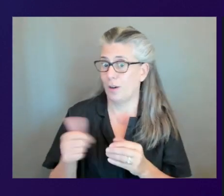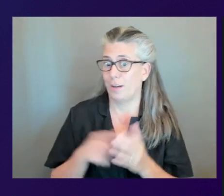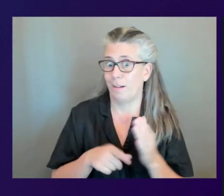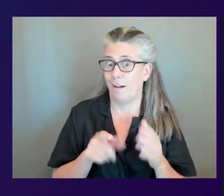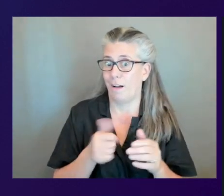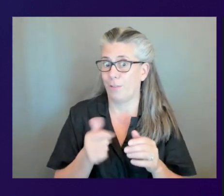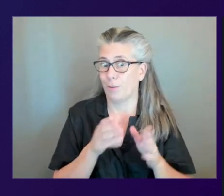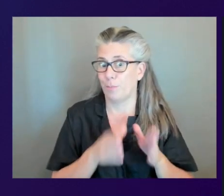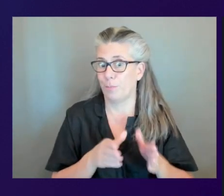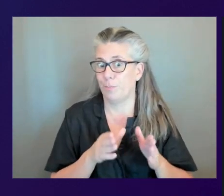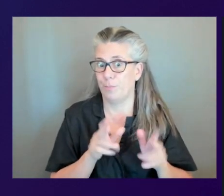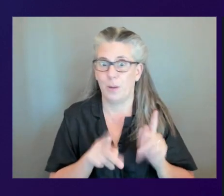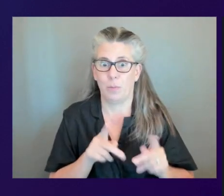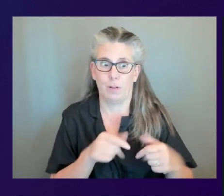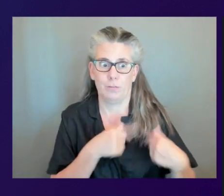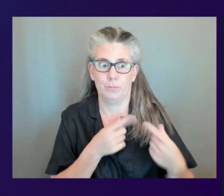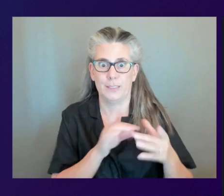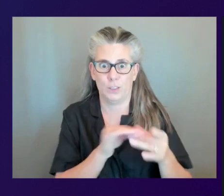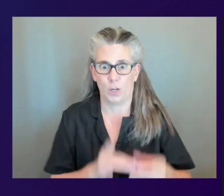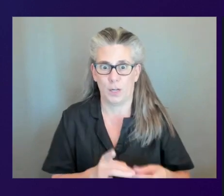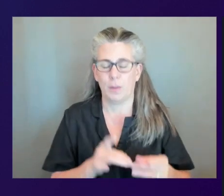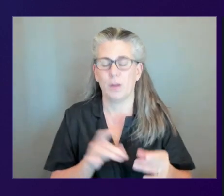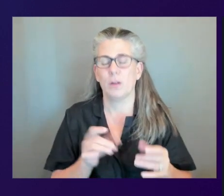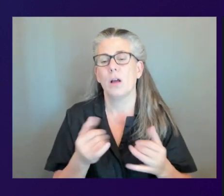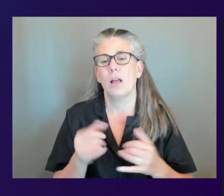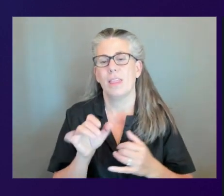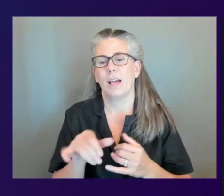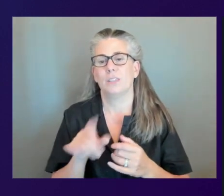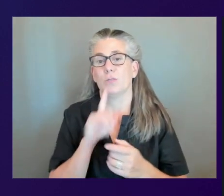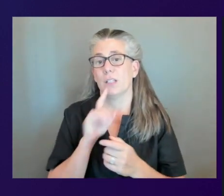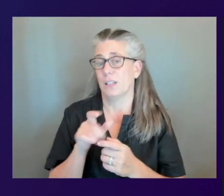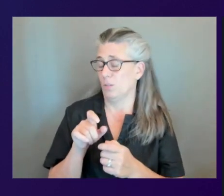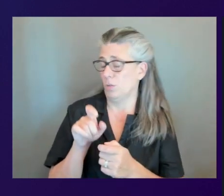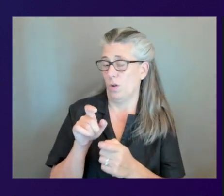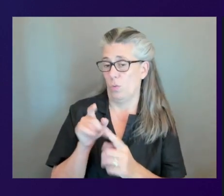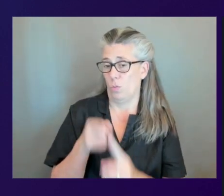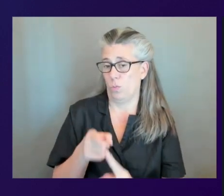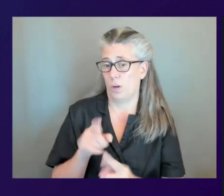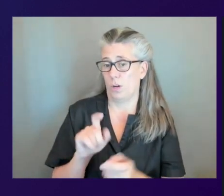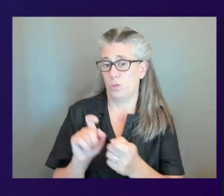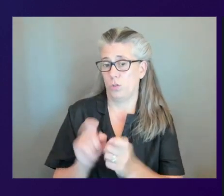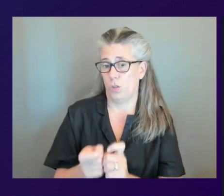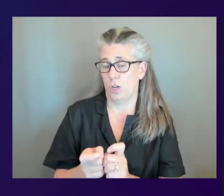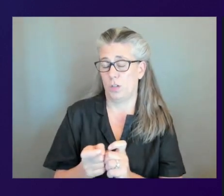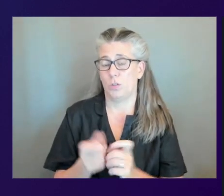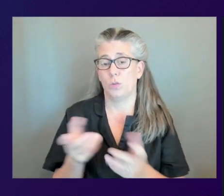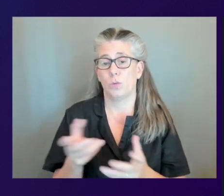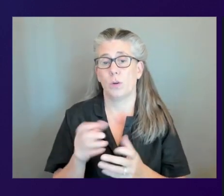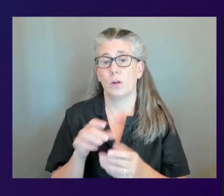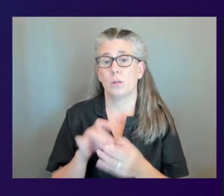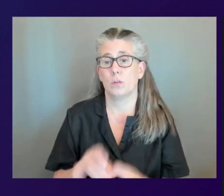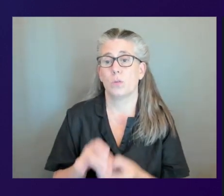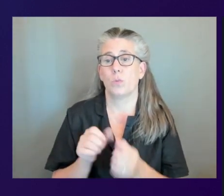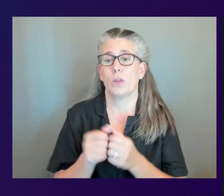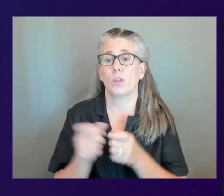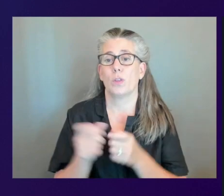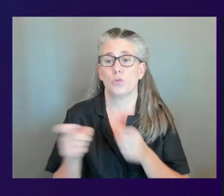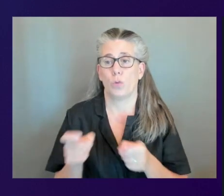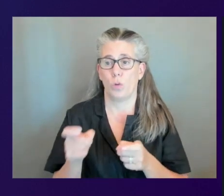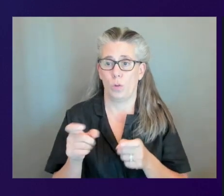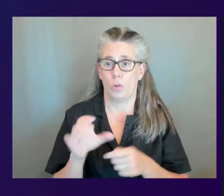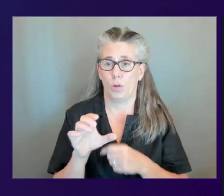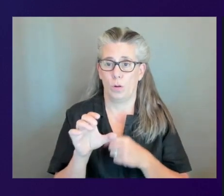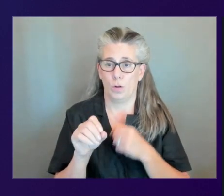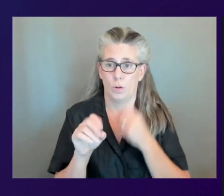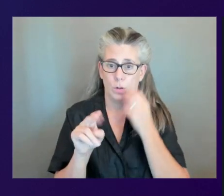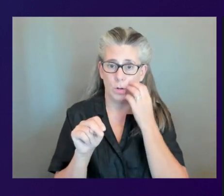this slide. Where things really change for Core specifically is with the control that you have. Okay. Yeah, so we have that managed